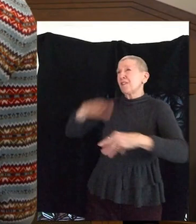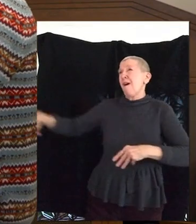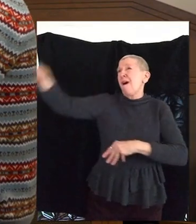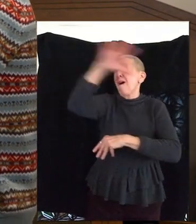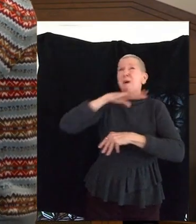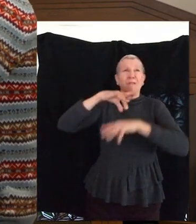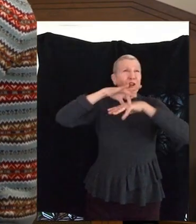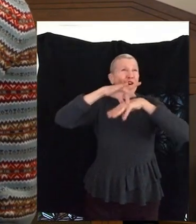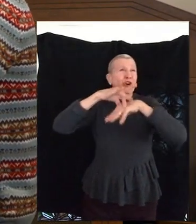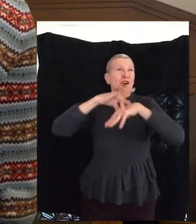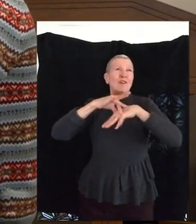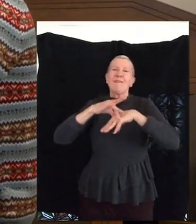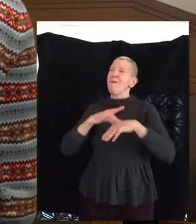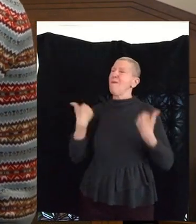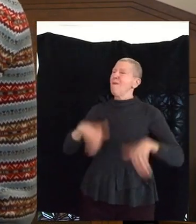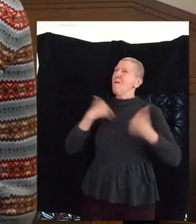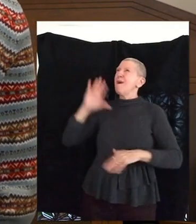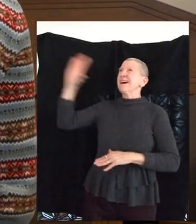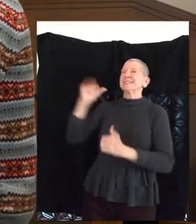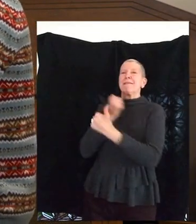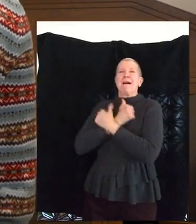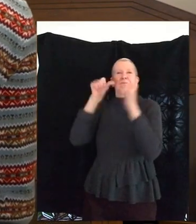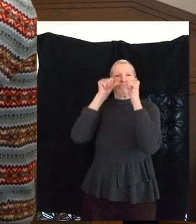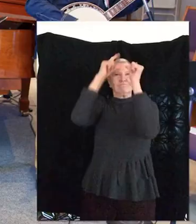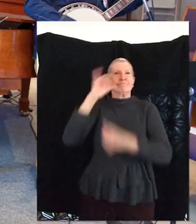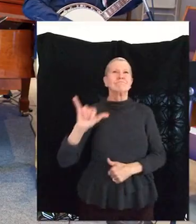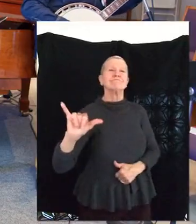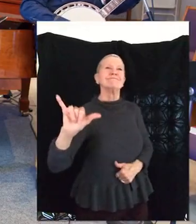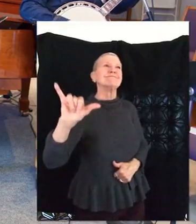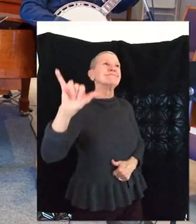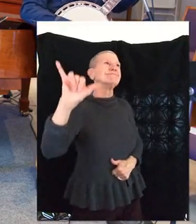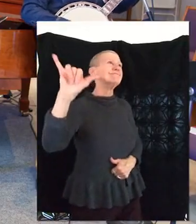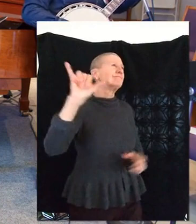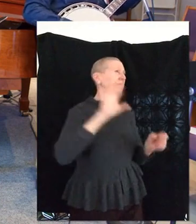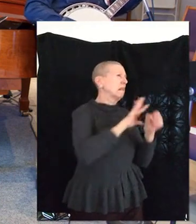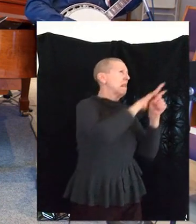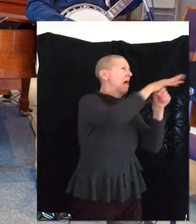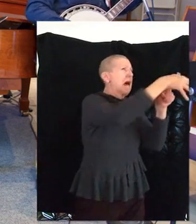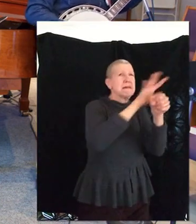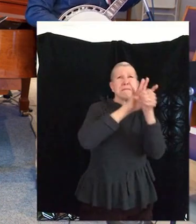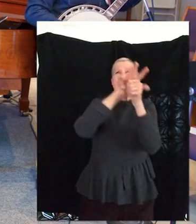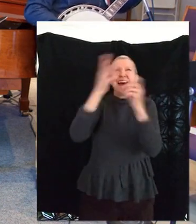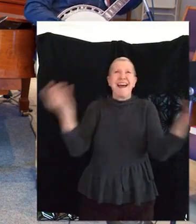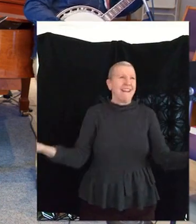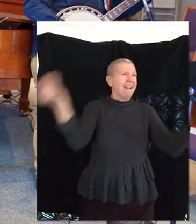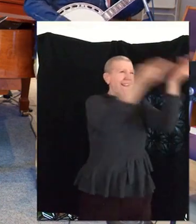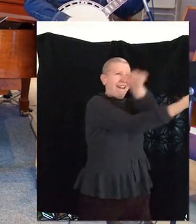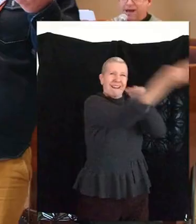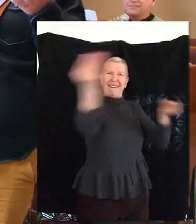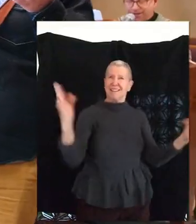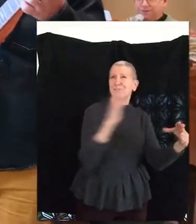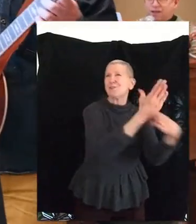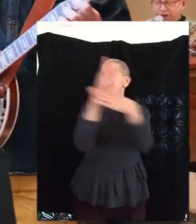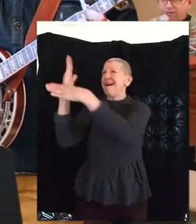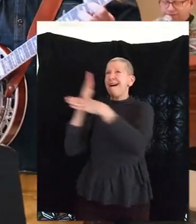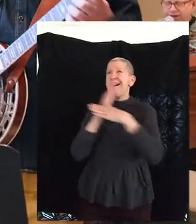the land, God's love is everlasting. Abundant sharing hand in hand,